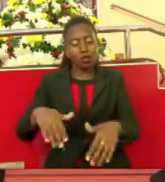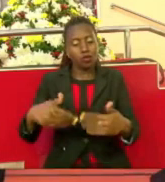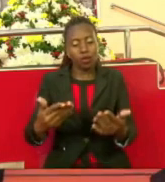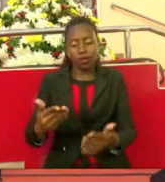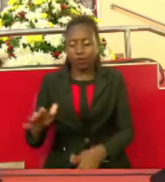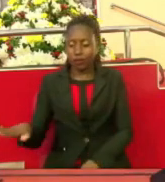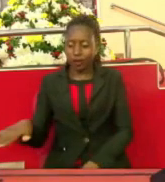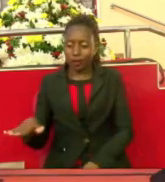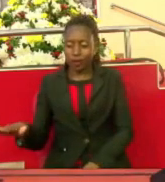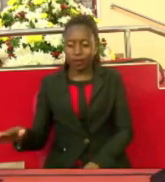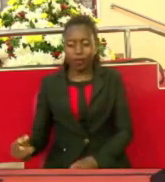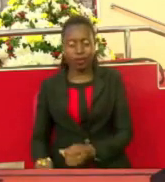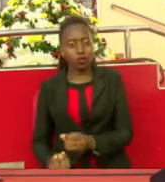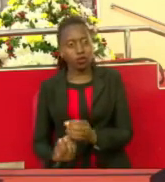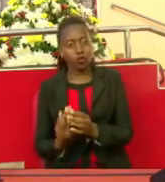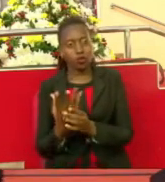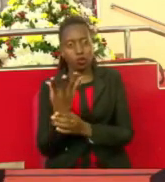grow.